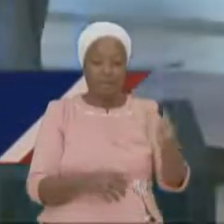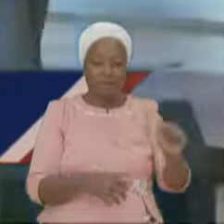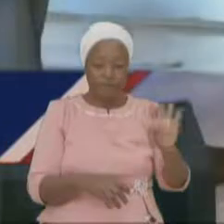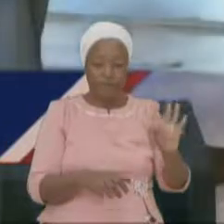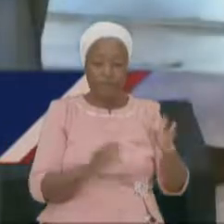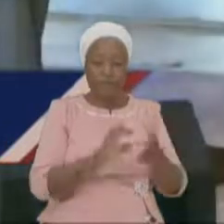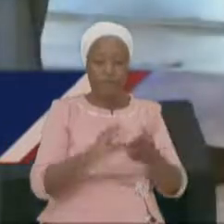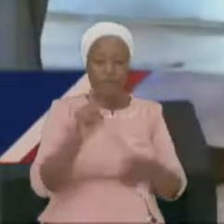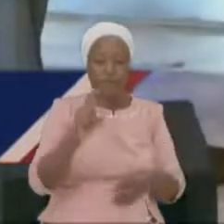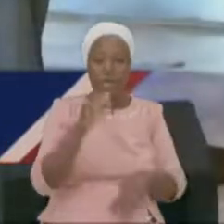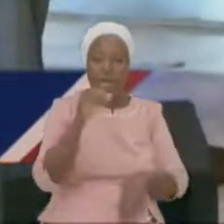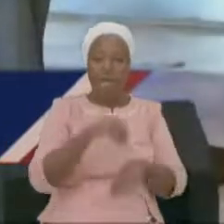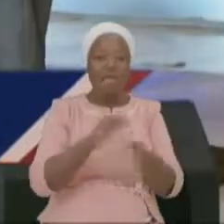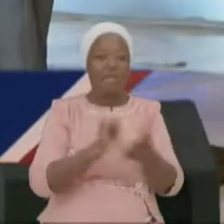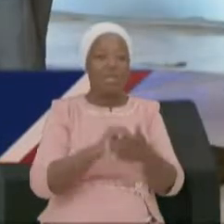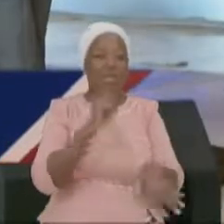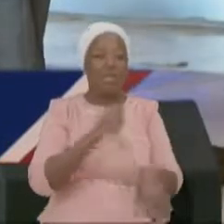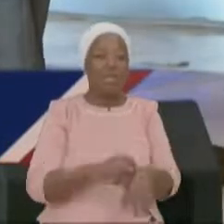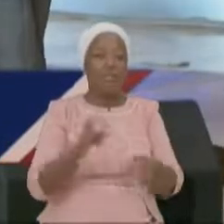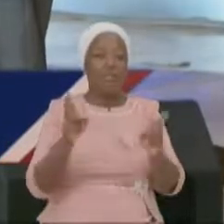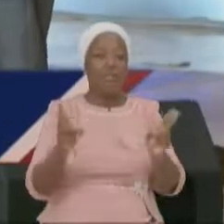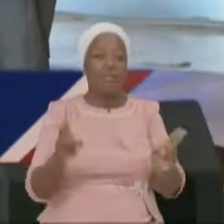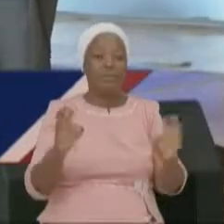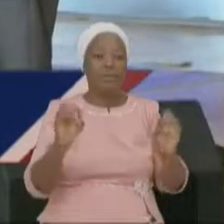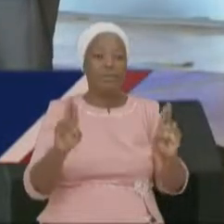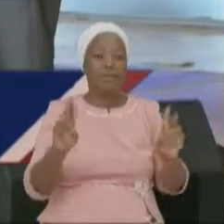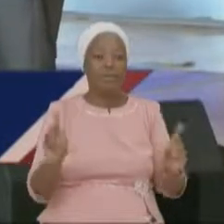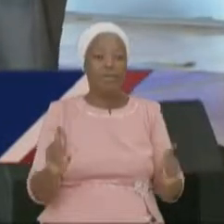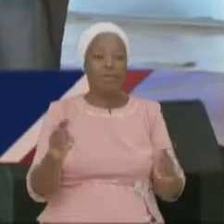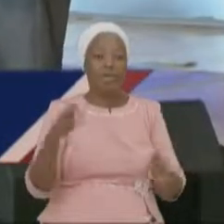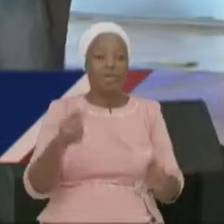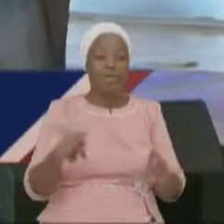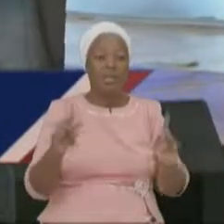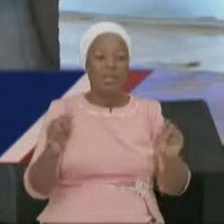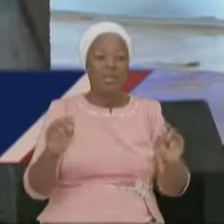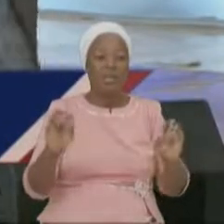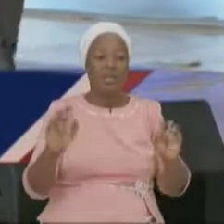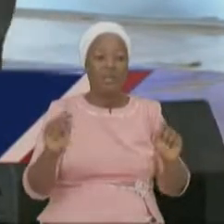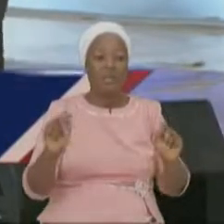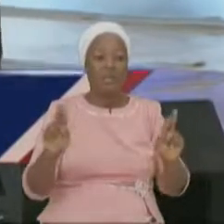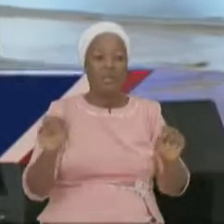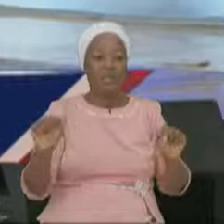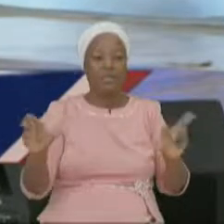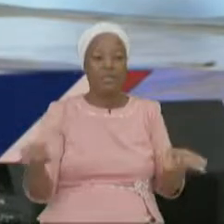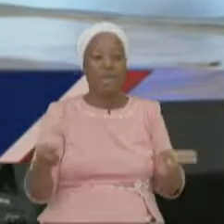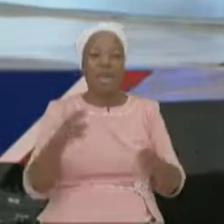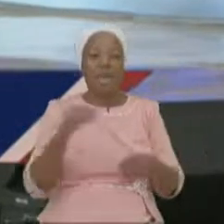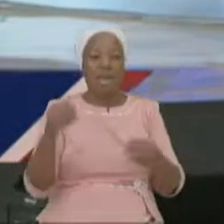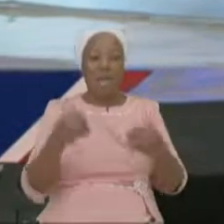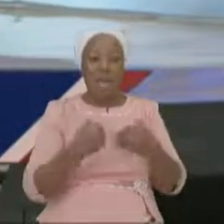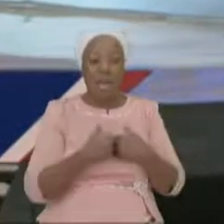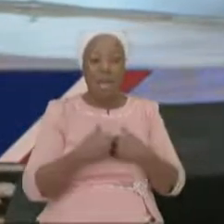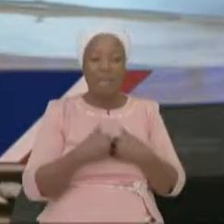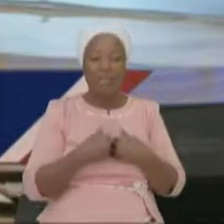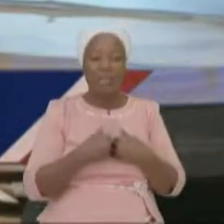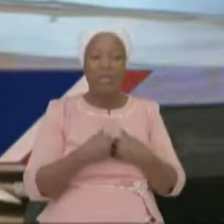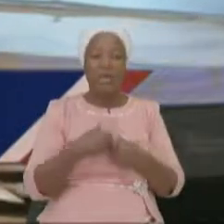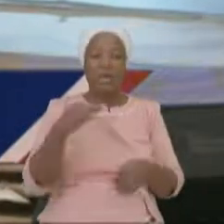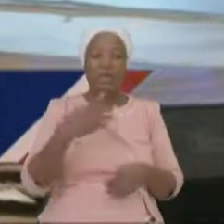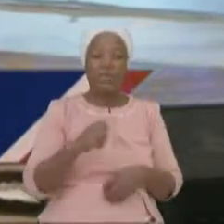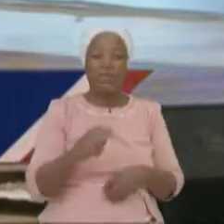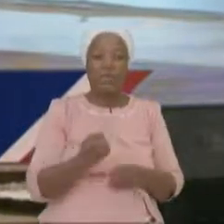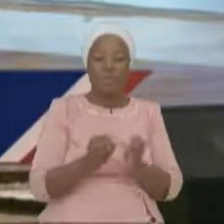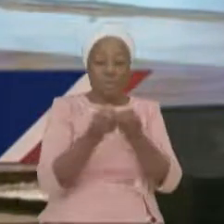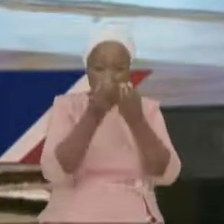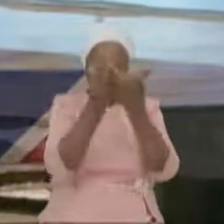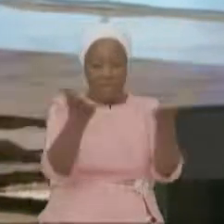time, Herod the tetrarch heard of the fame of